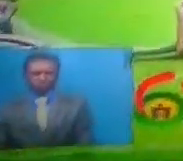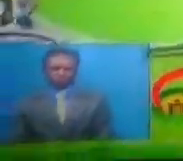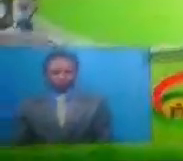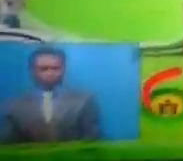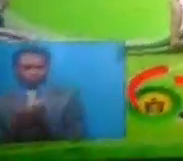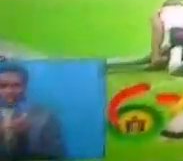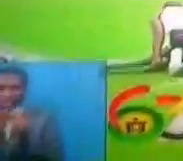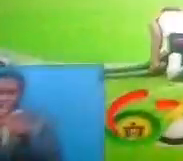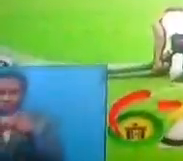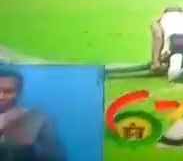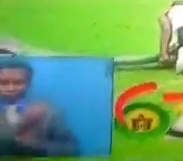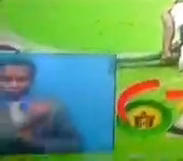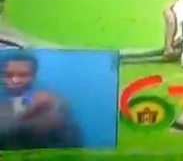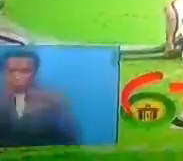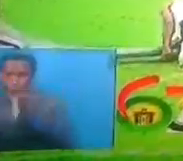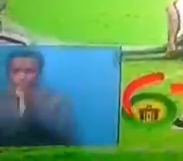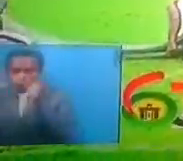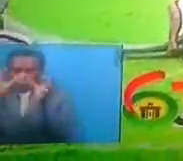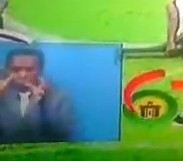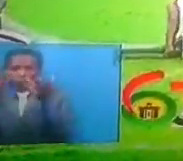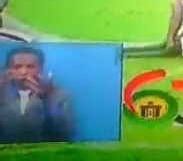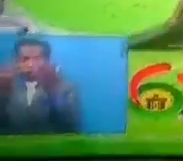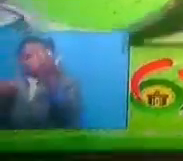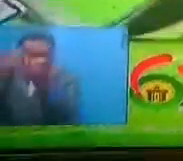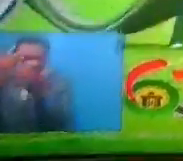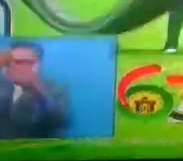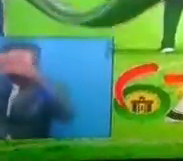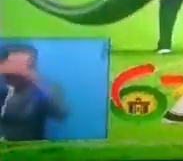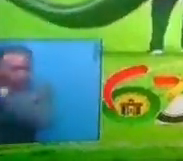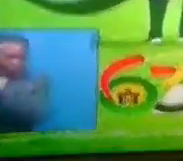the Ghana Armed Forces have to go through in order to protect our territorial